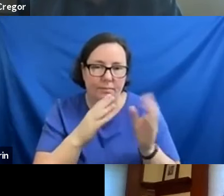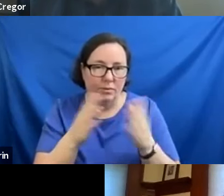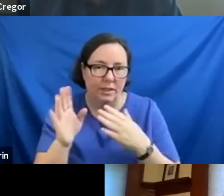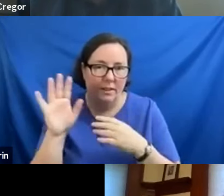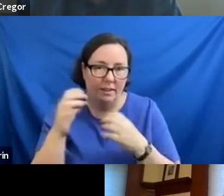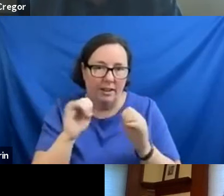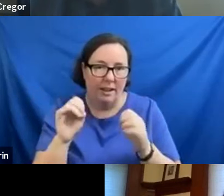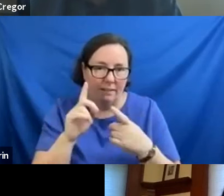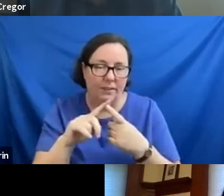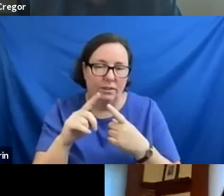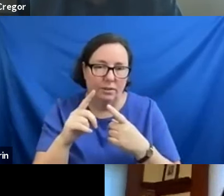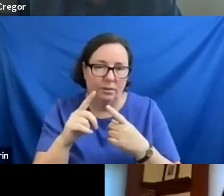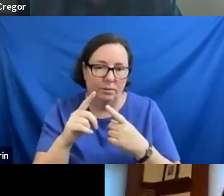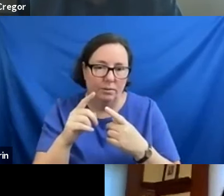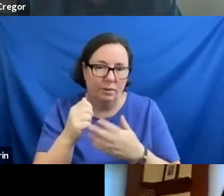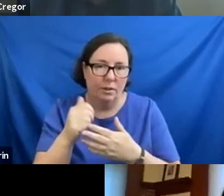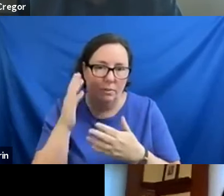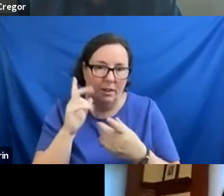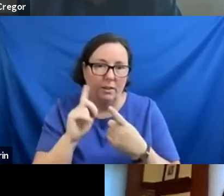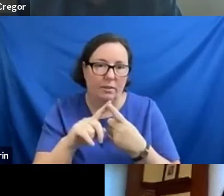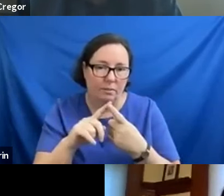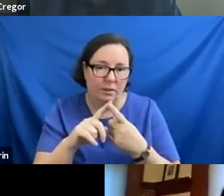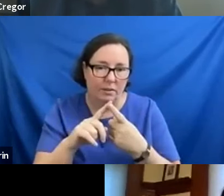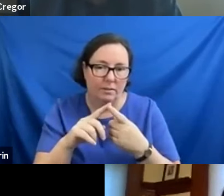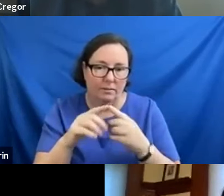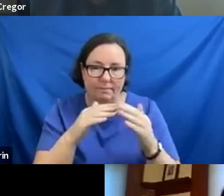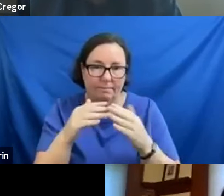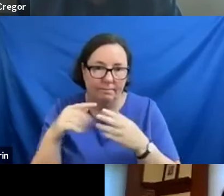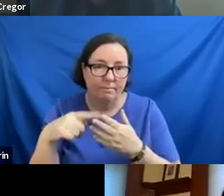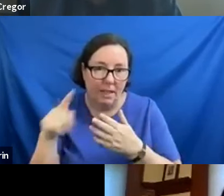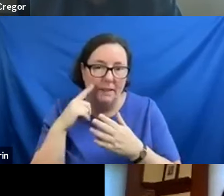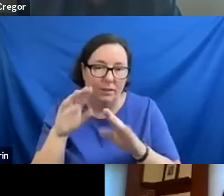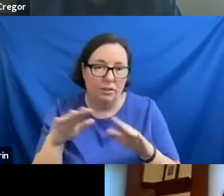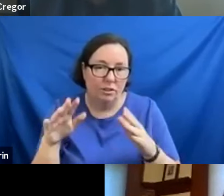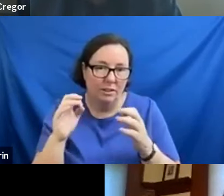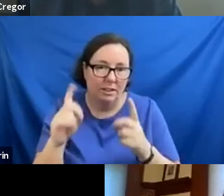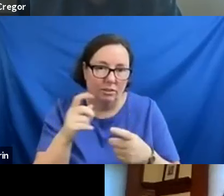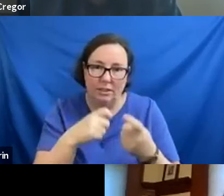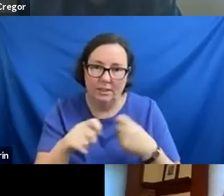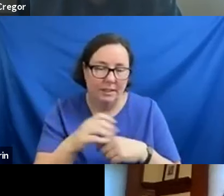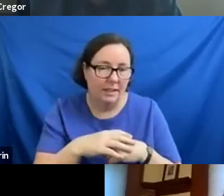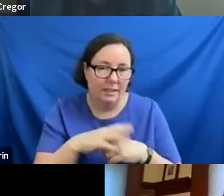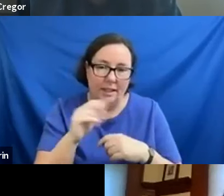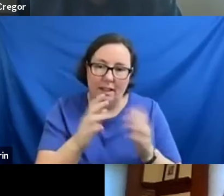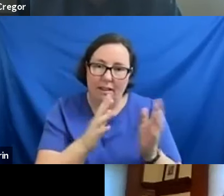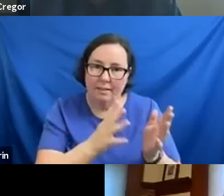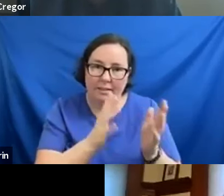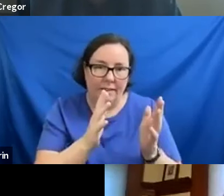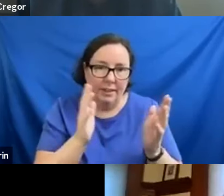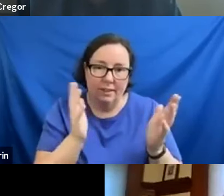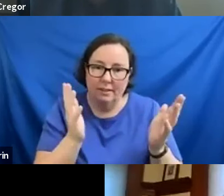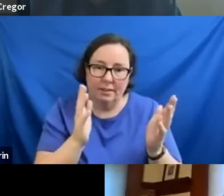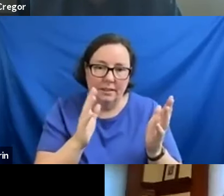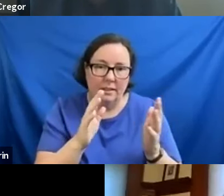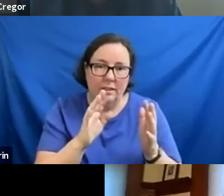their relative wealth towards paying for their children's education and leaving